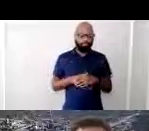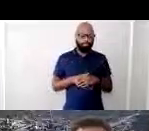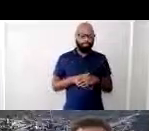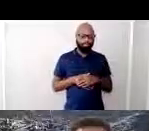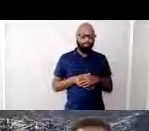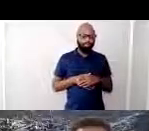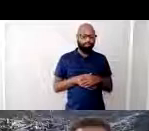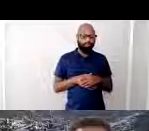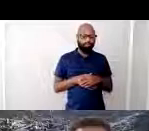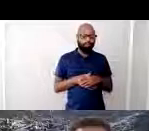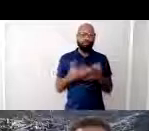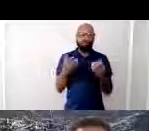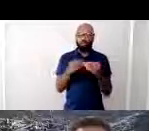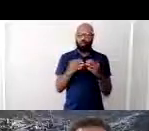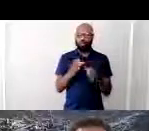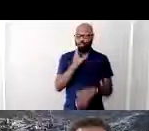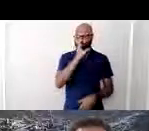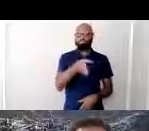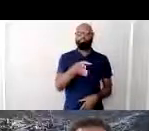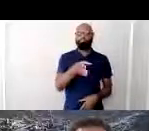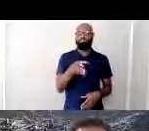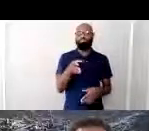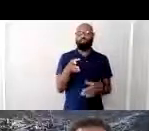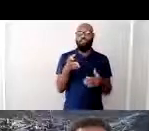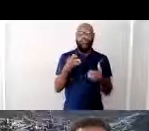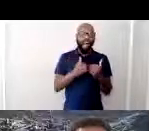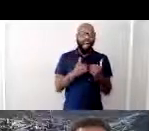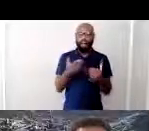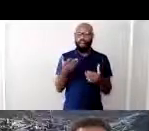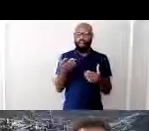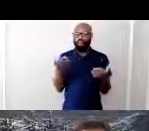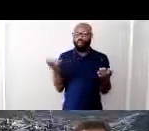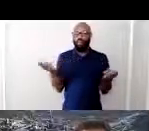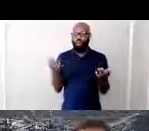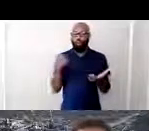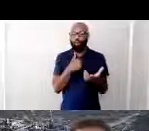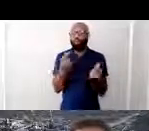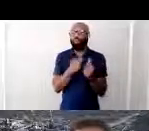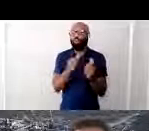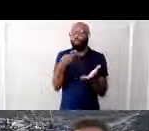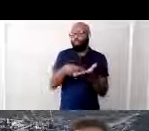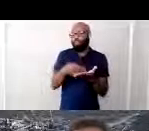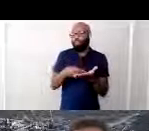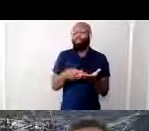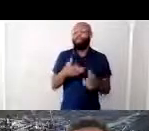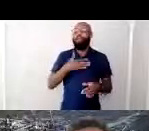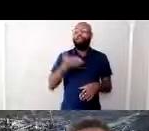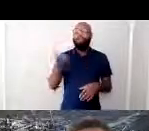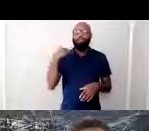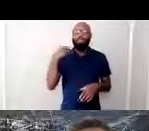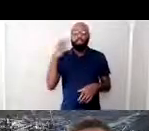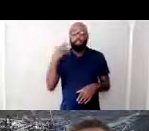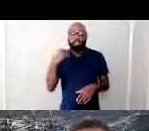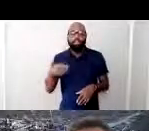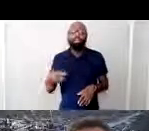we're more deliberate in how and what we do with these dollars. Although I would say from my past experience, you've got legacy events that are